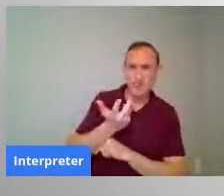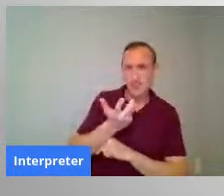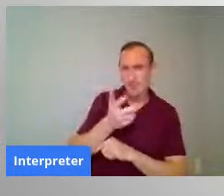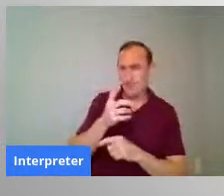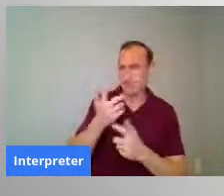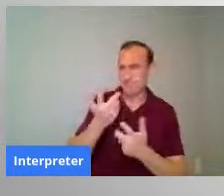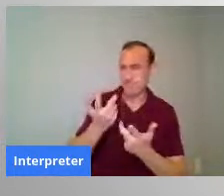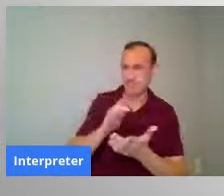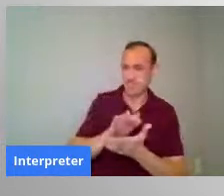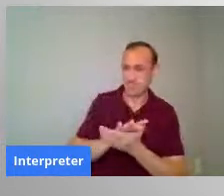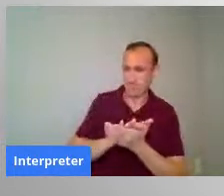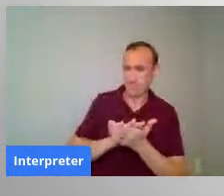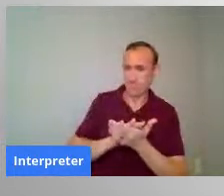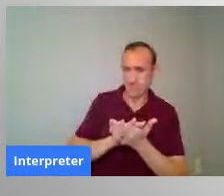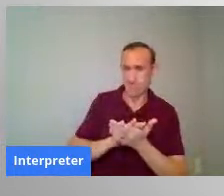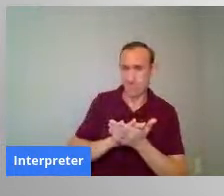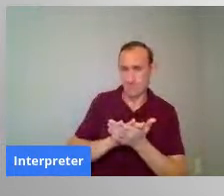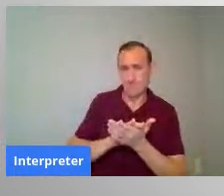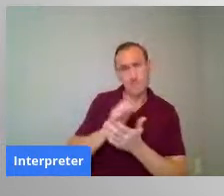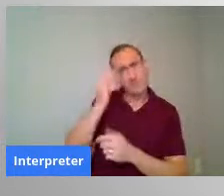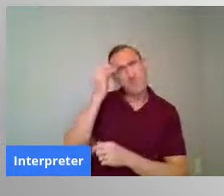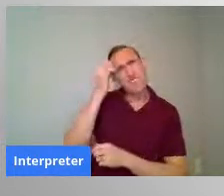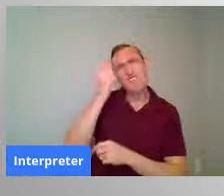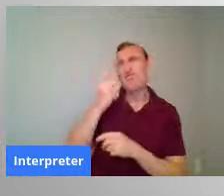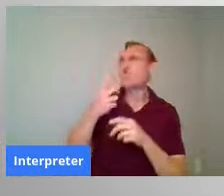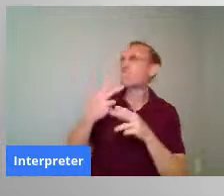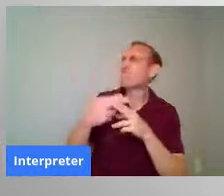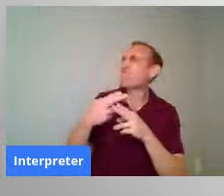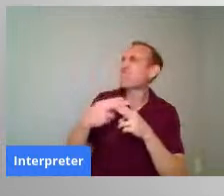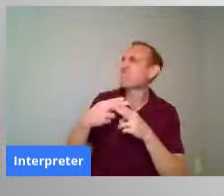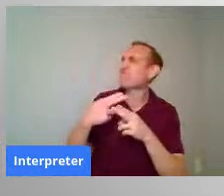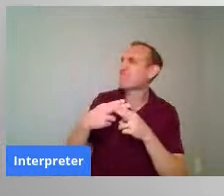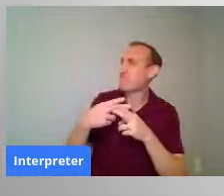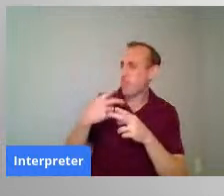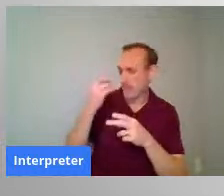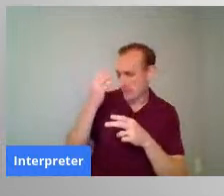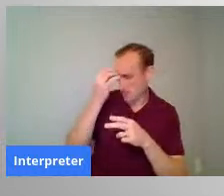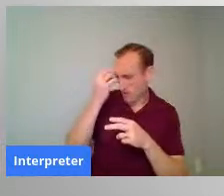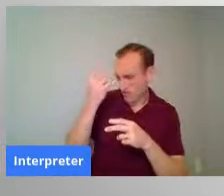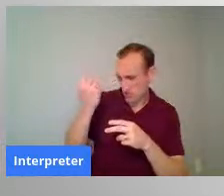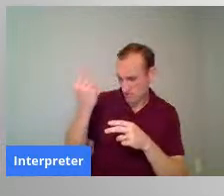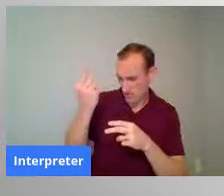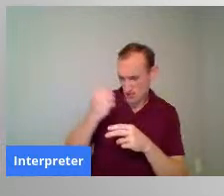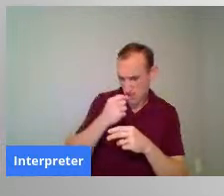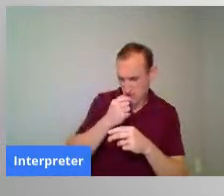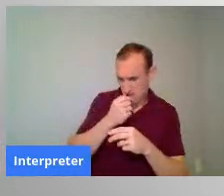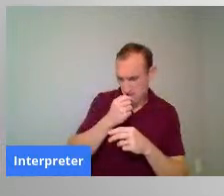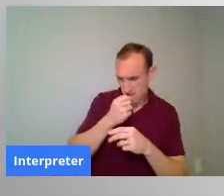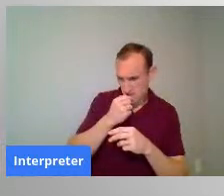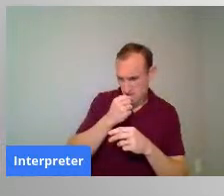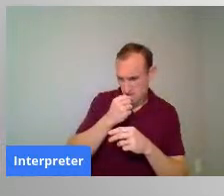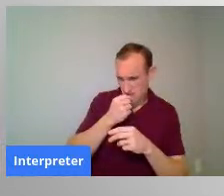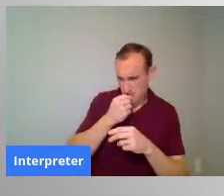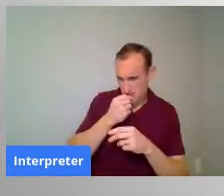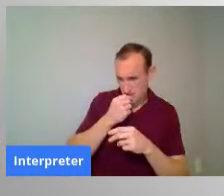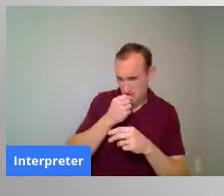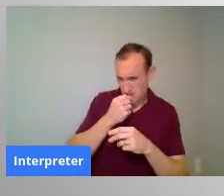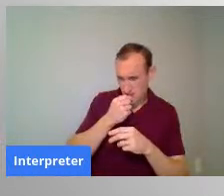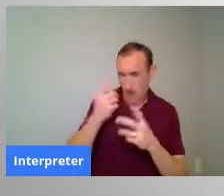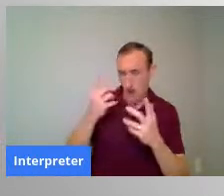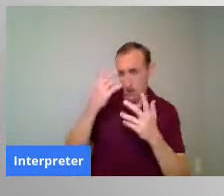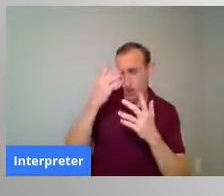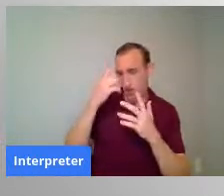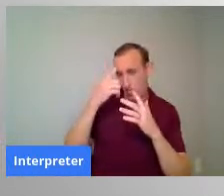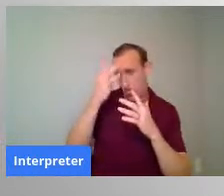academy, and I think it's in what is it? The county. I forget that. Anyway, my